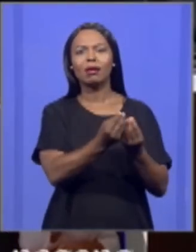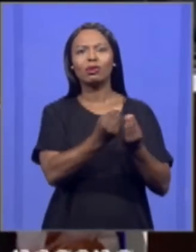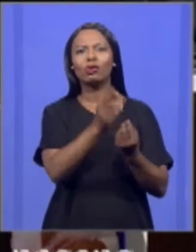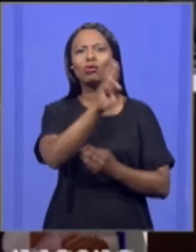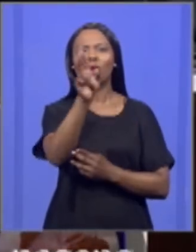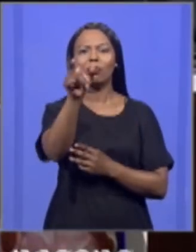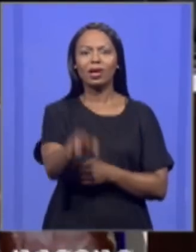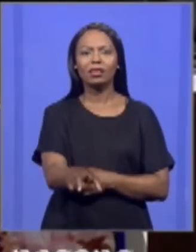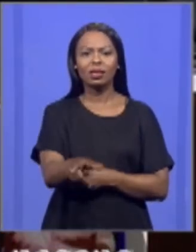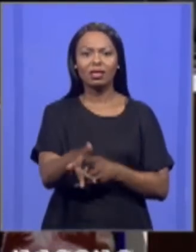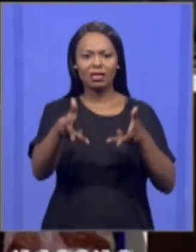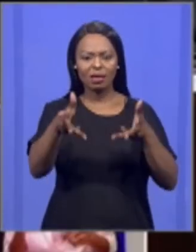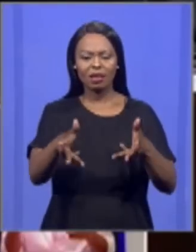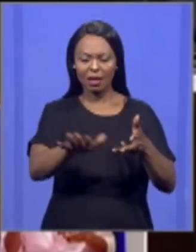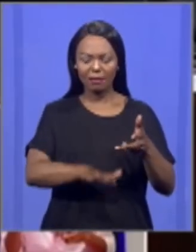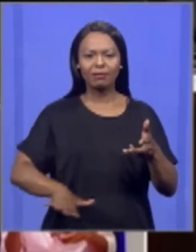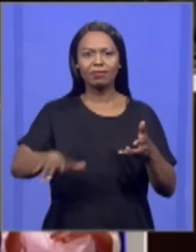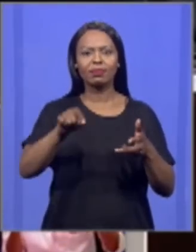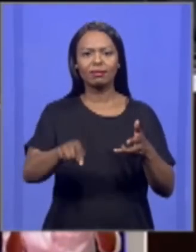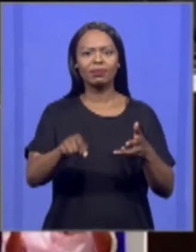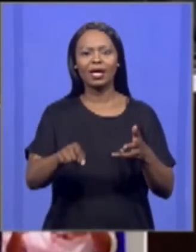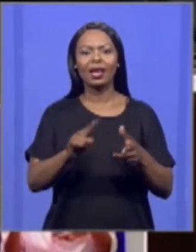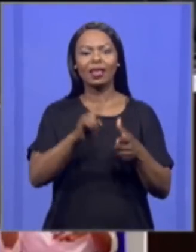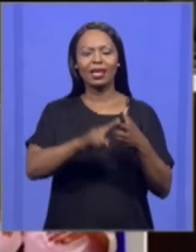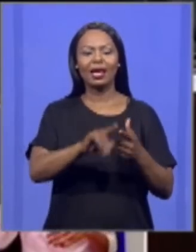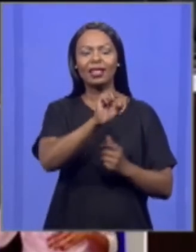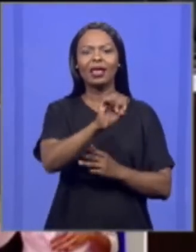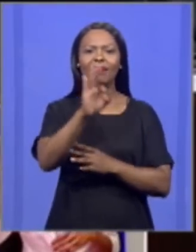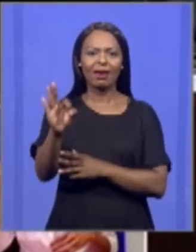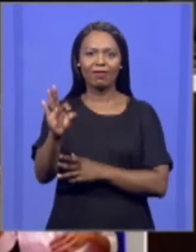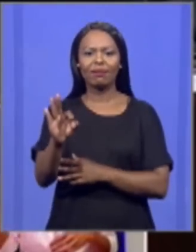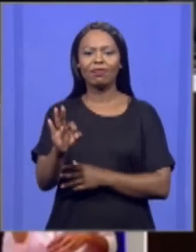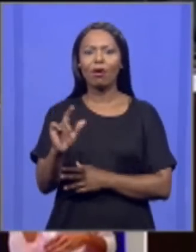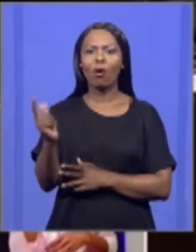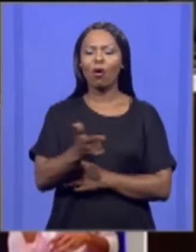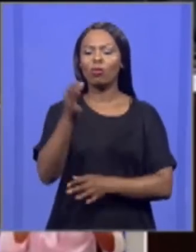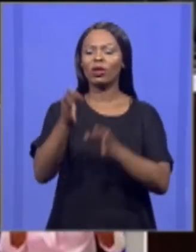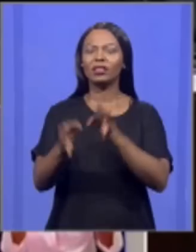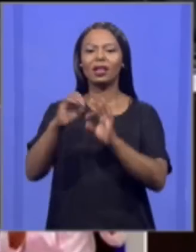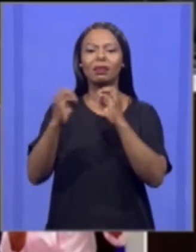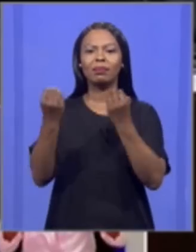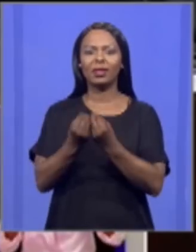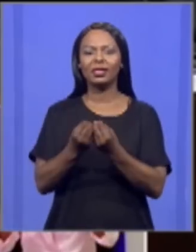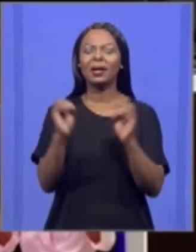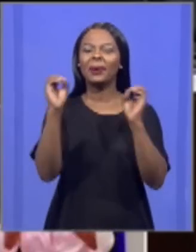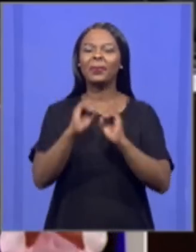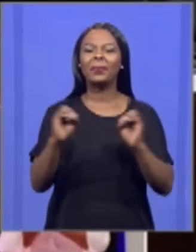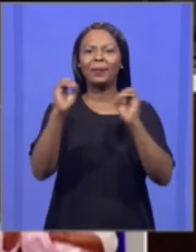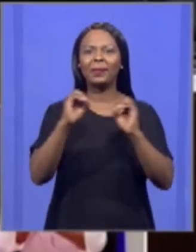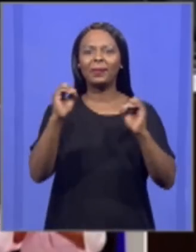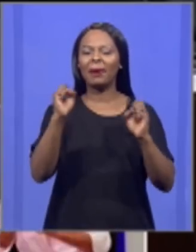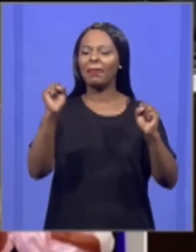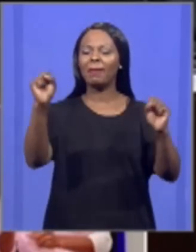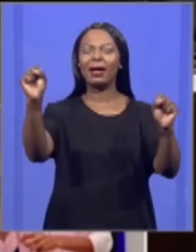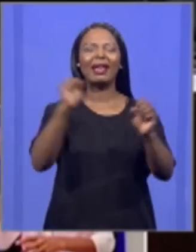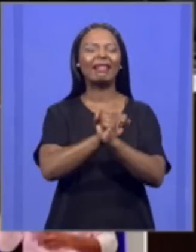nobody on this left did, other than the EFF. None of these political parties made a single